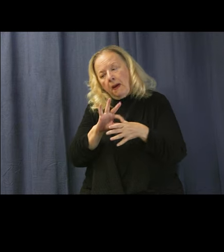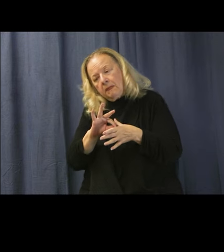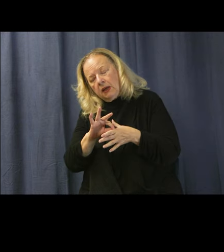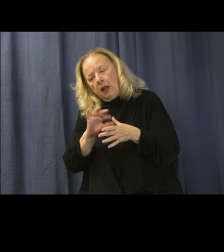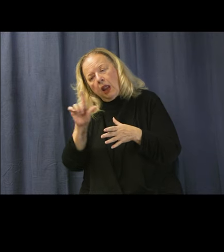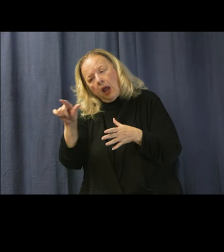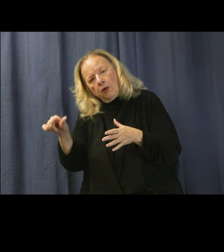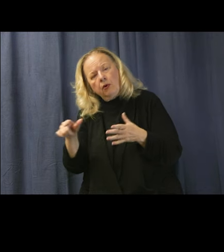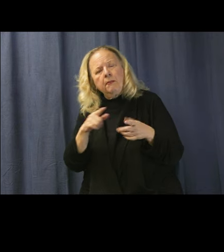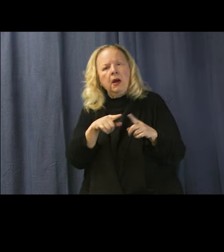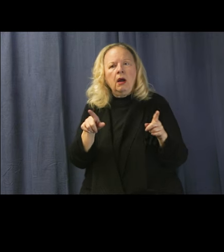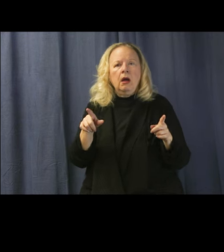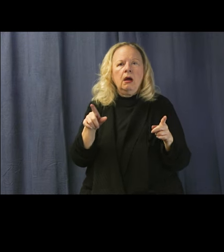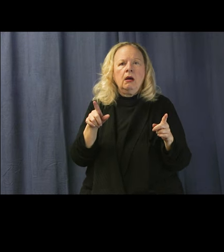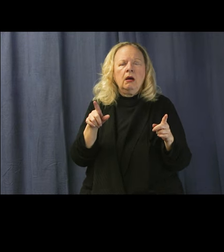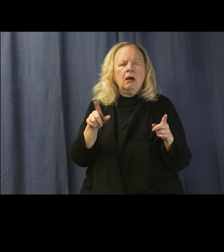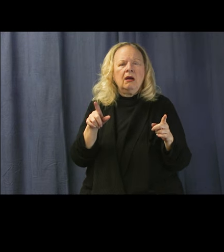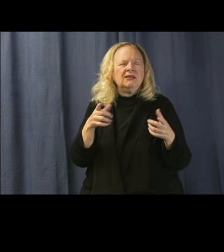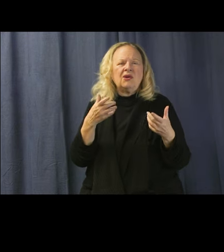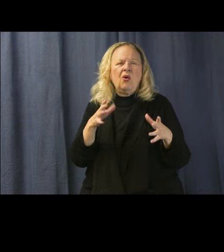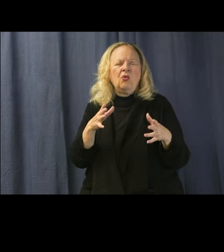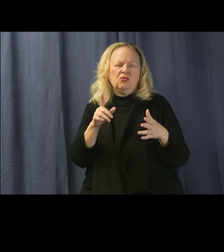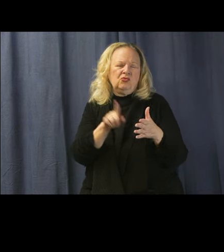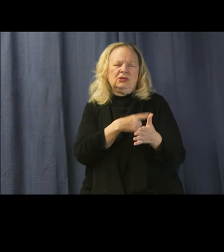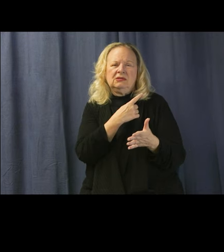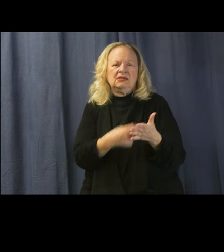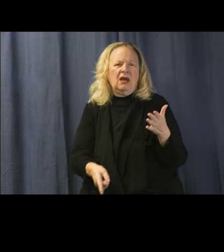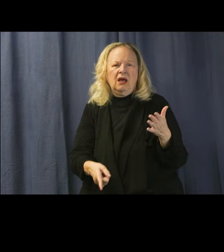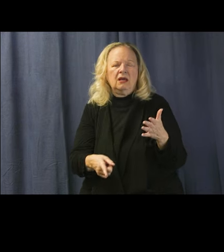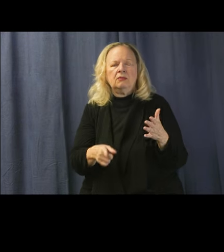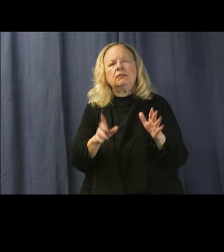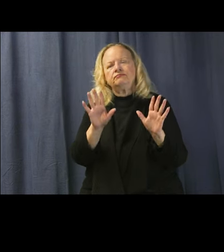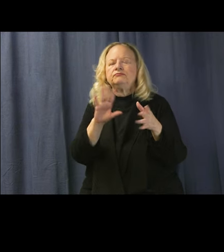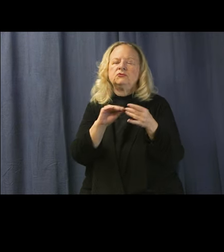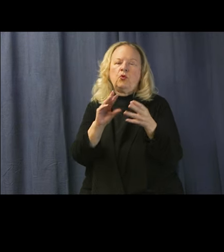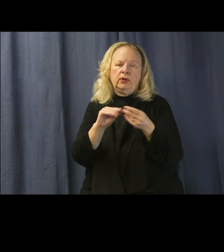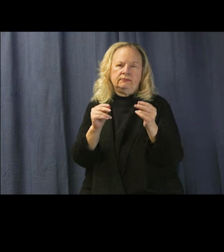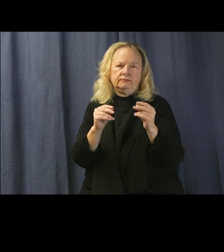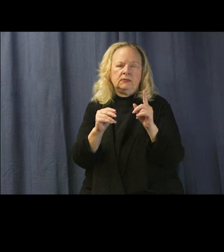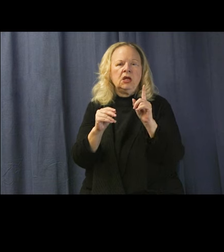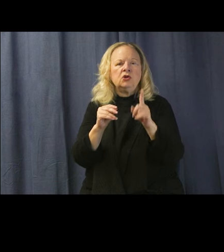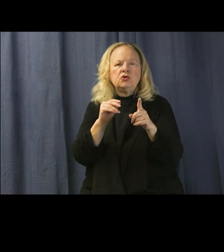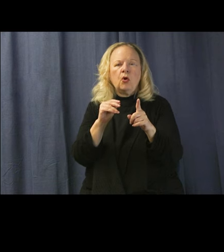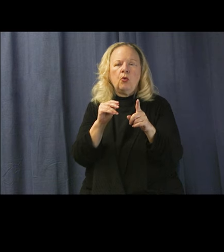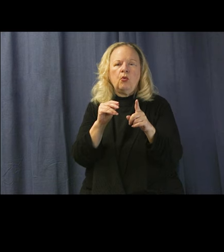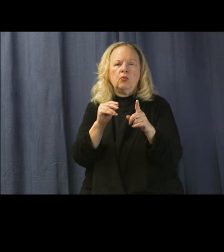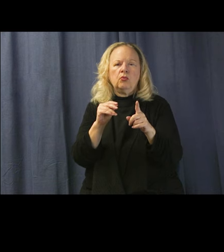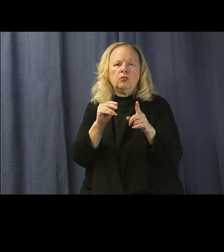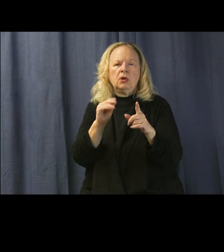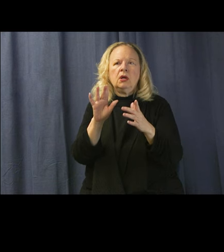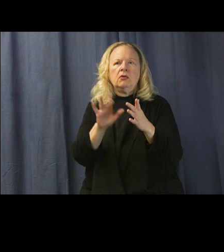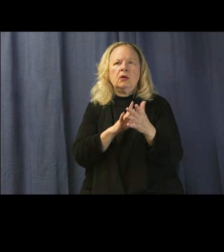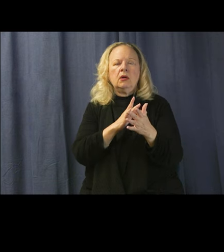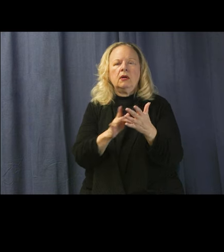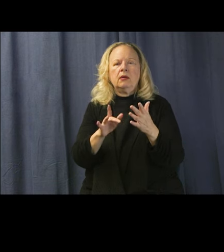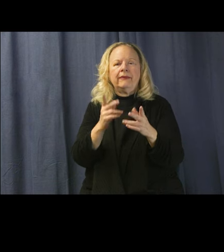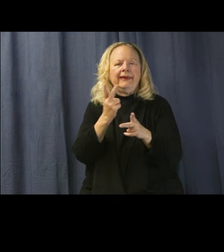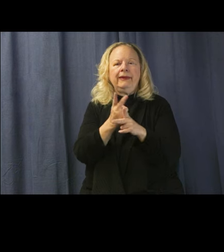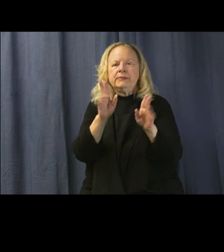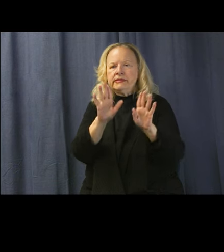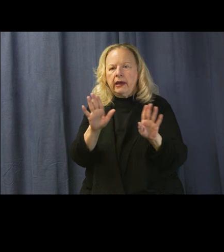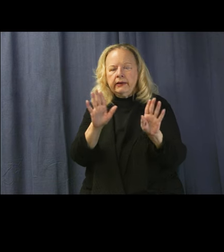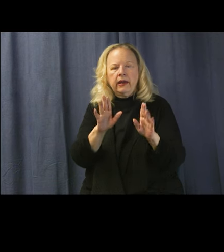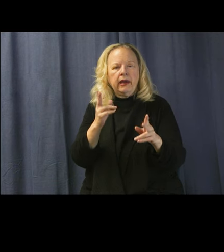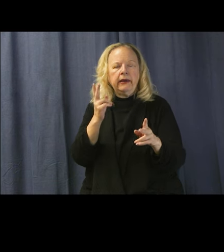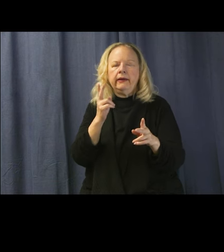meat, all right? But we don't, let me just tell you a quick story. One thing, you don't knock Sunday keepers. You don't